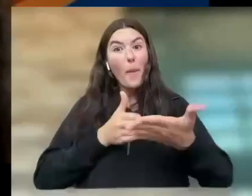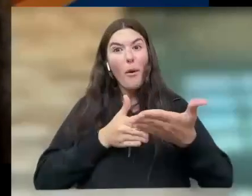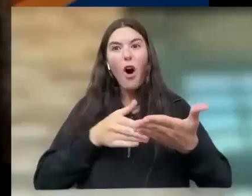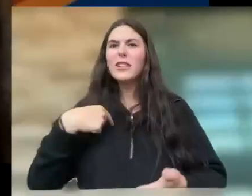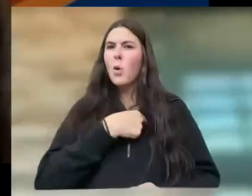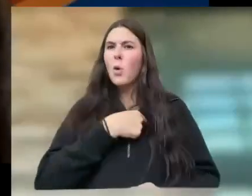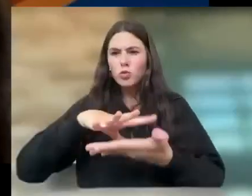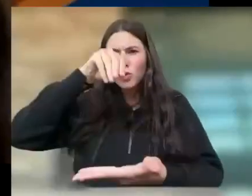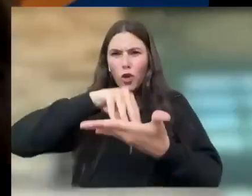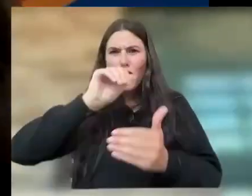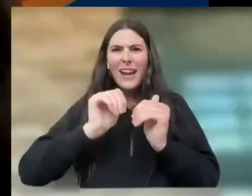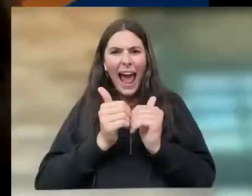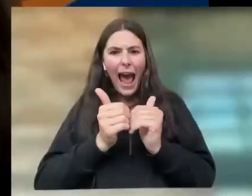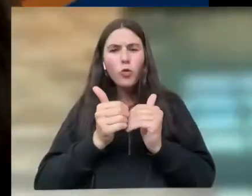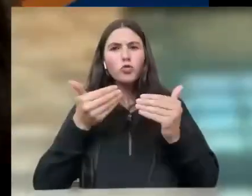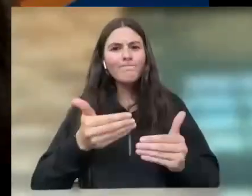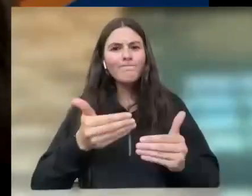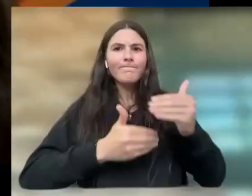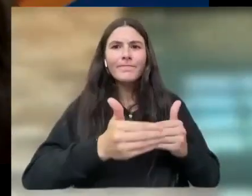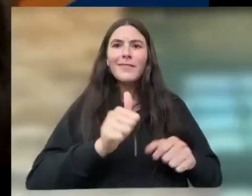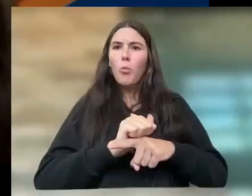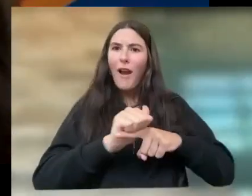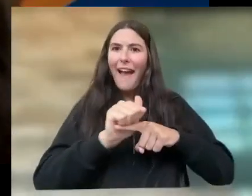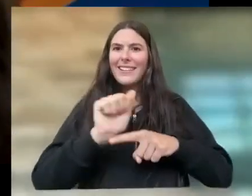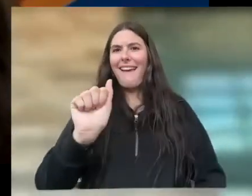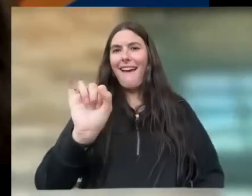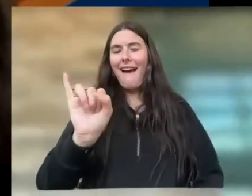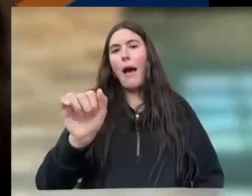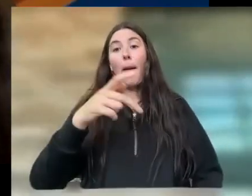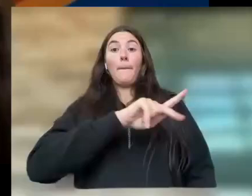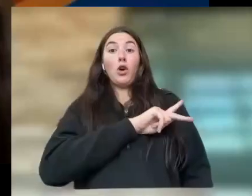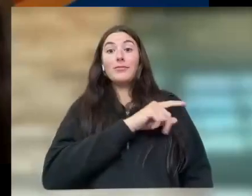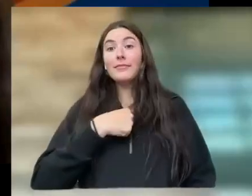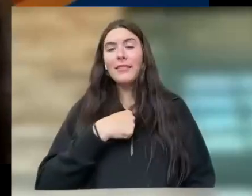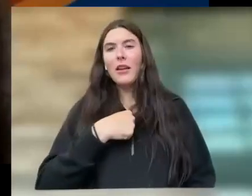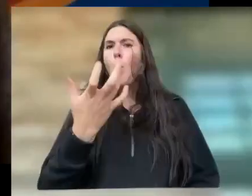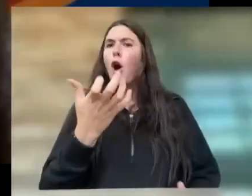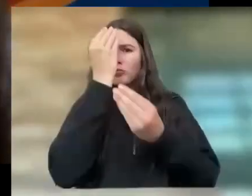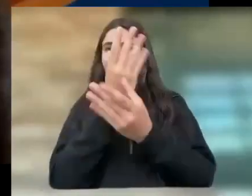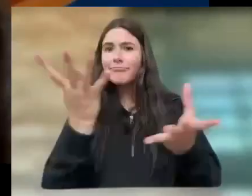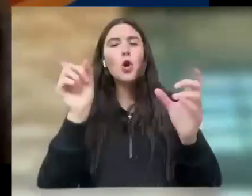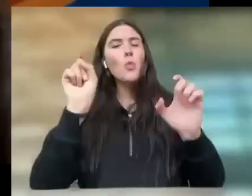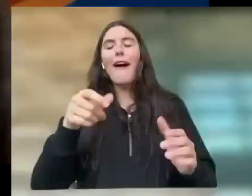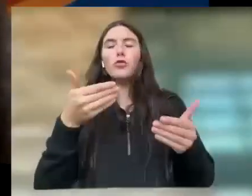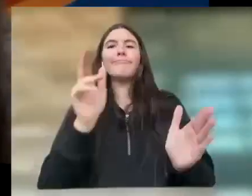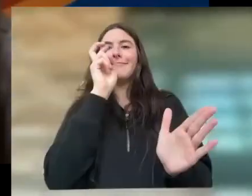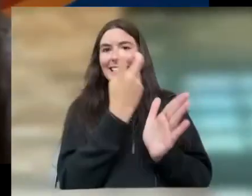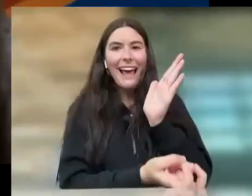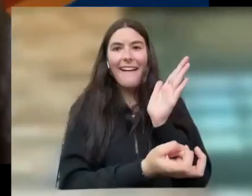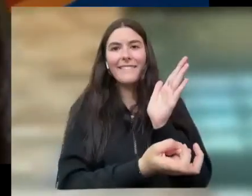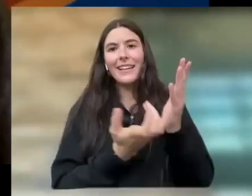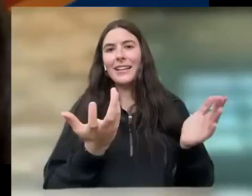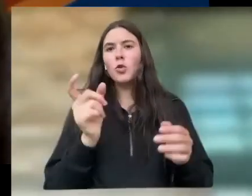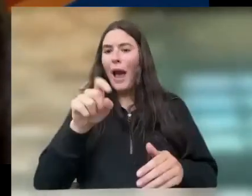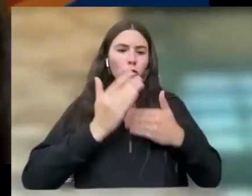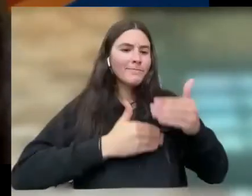to learn how to put it into practice. And personally, I would just like to tell everyone that you just have to dive into it. You just have to